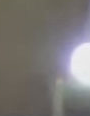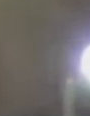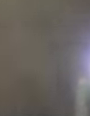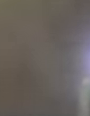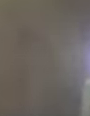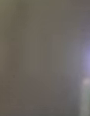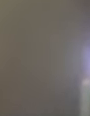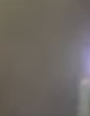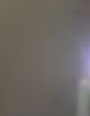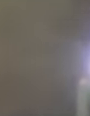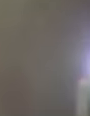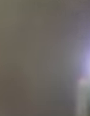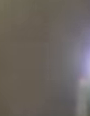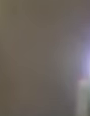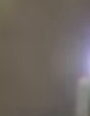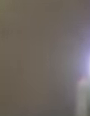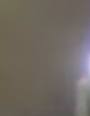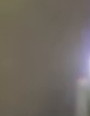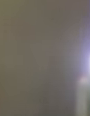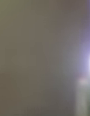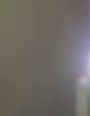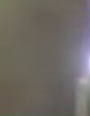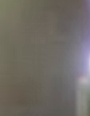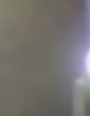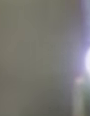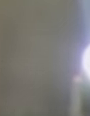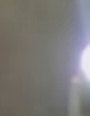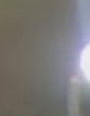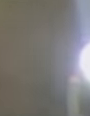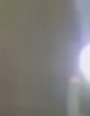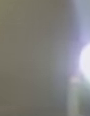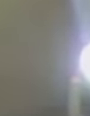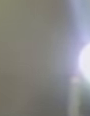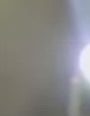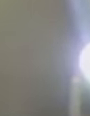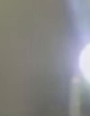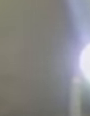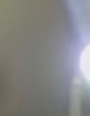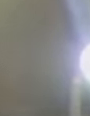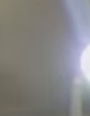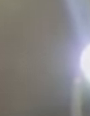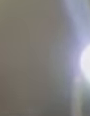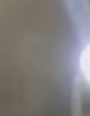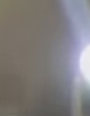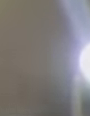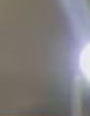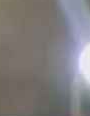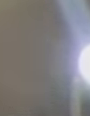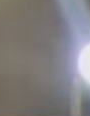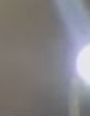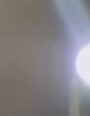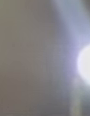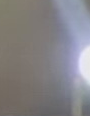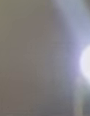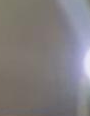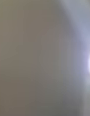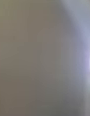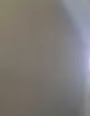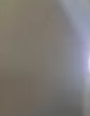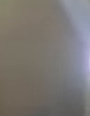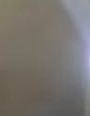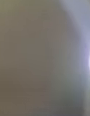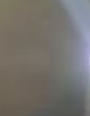continent that prays. We are a people that prays. We are a generation that prays. But the reason why our prayer